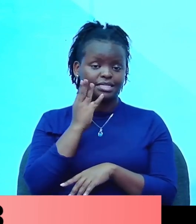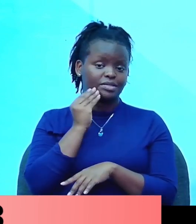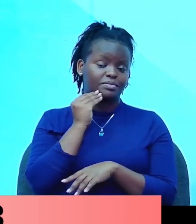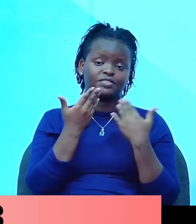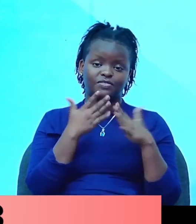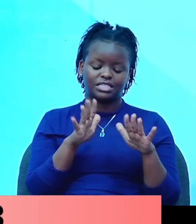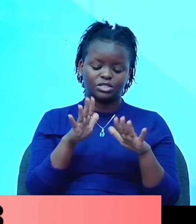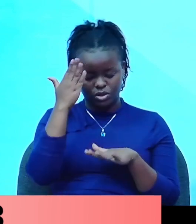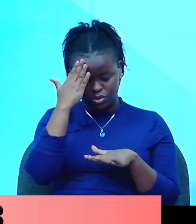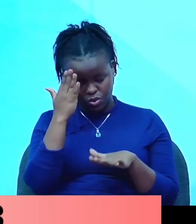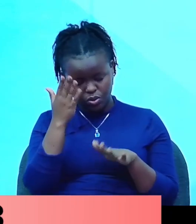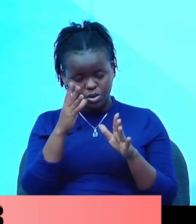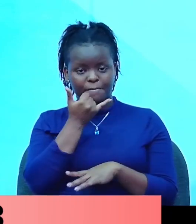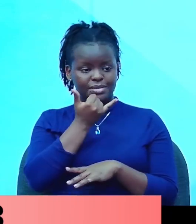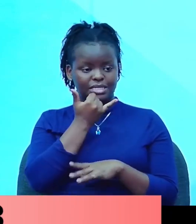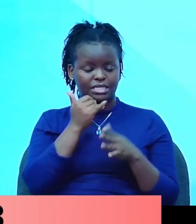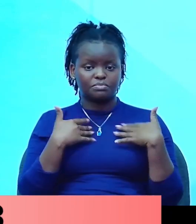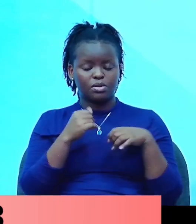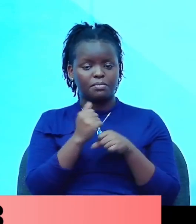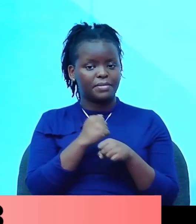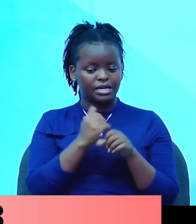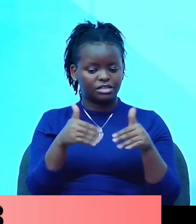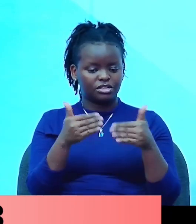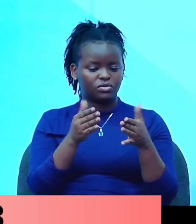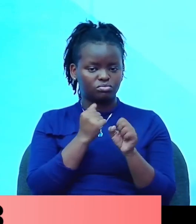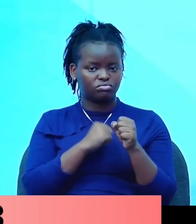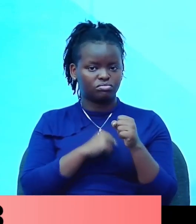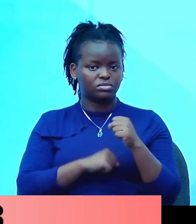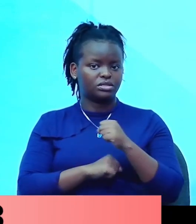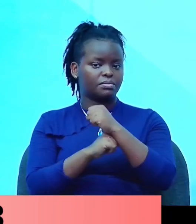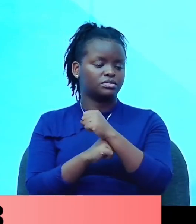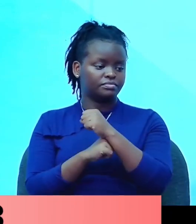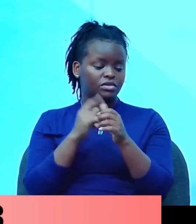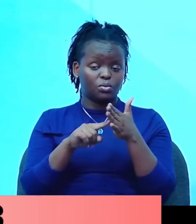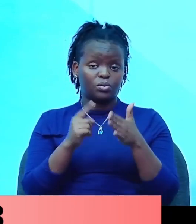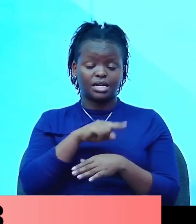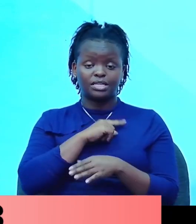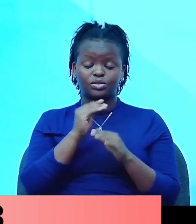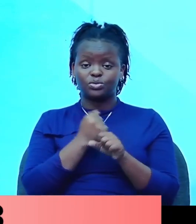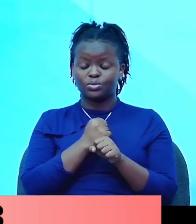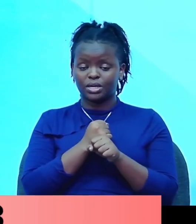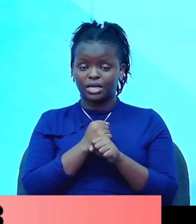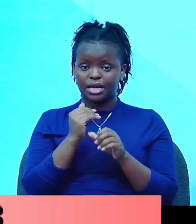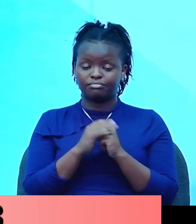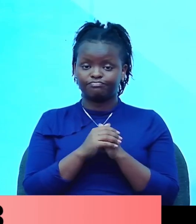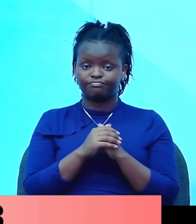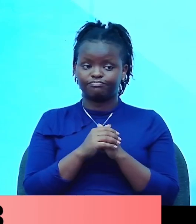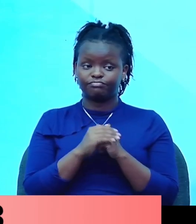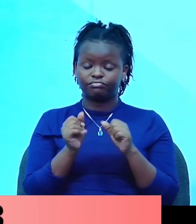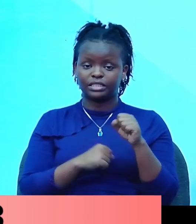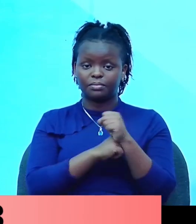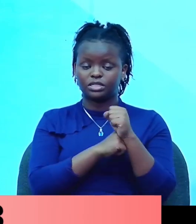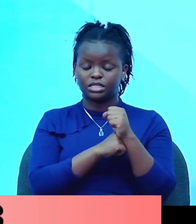why not come and give you that particular support? Yeah. So what we're doing is that over and above the campaign, we are supporting the youth with